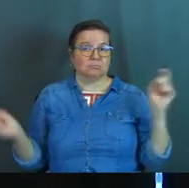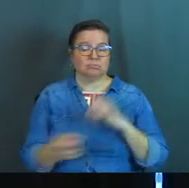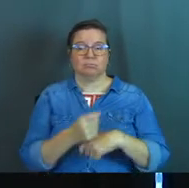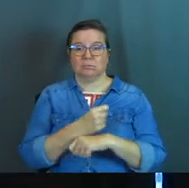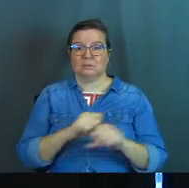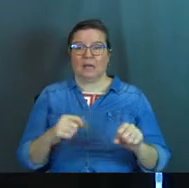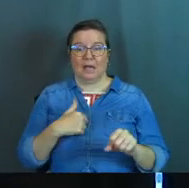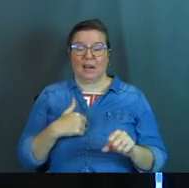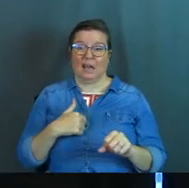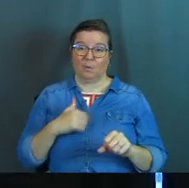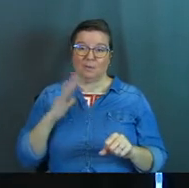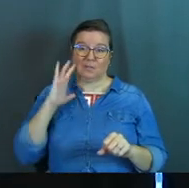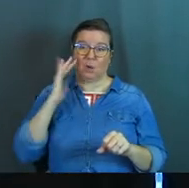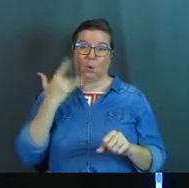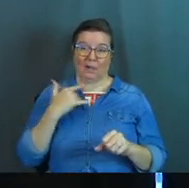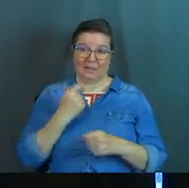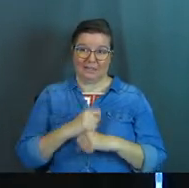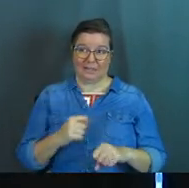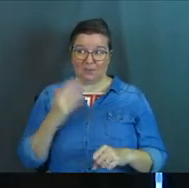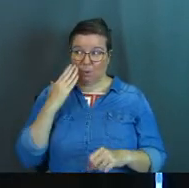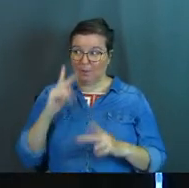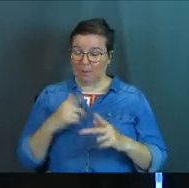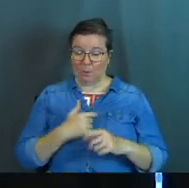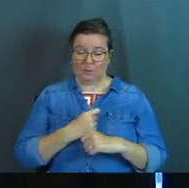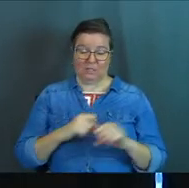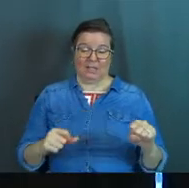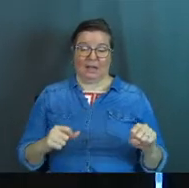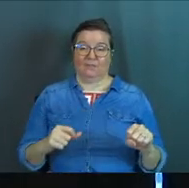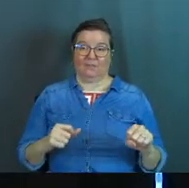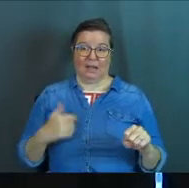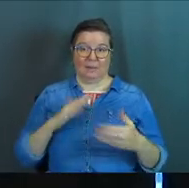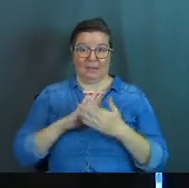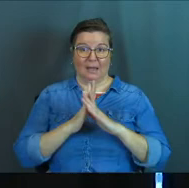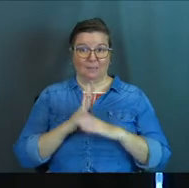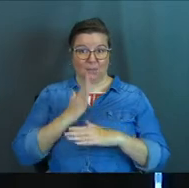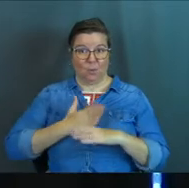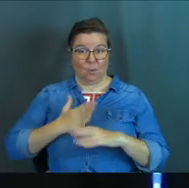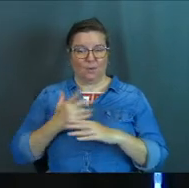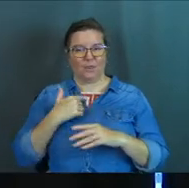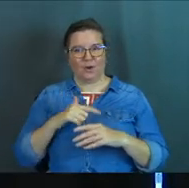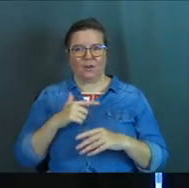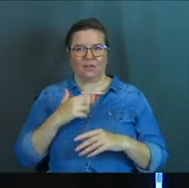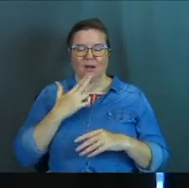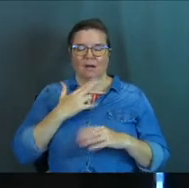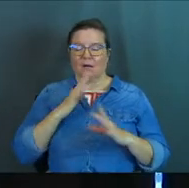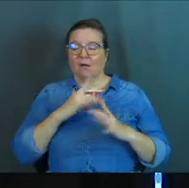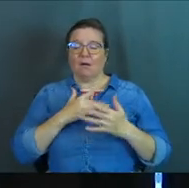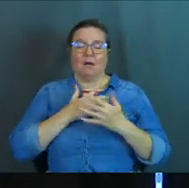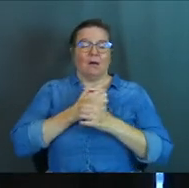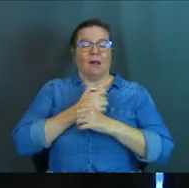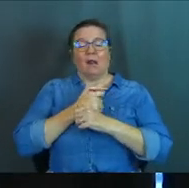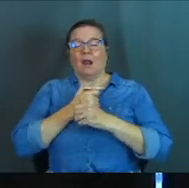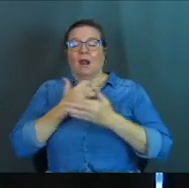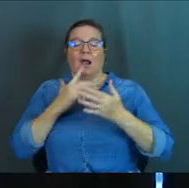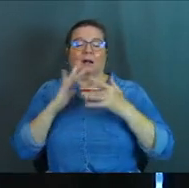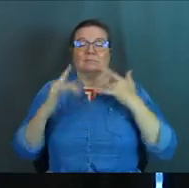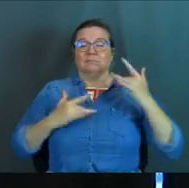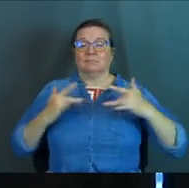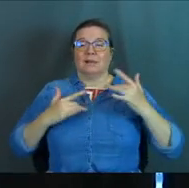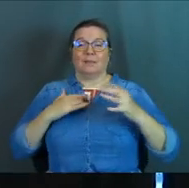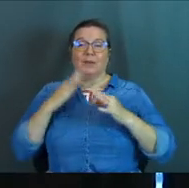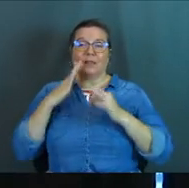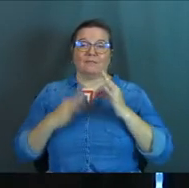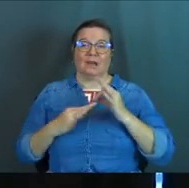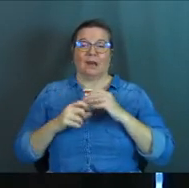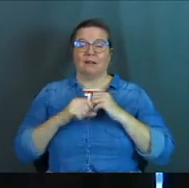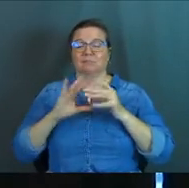saved, and I was annoyingly saved. Do you know any annoyingly saved people? They're in that honeymoon phase of knowing Jesus, and they're so excited about